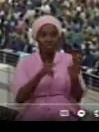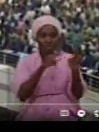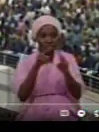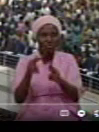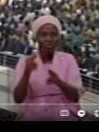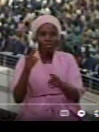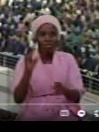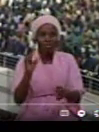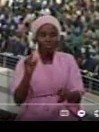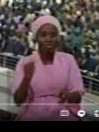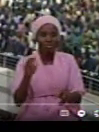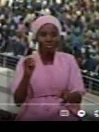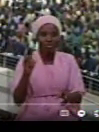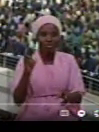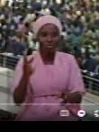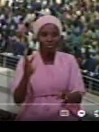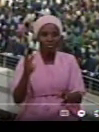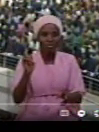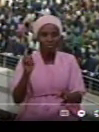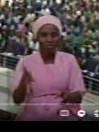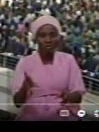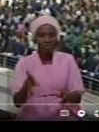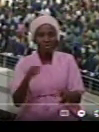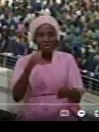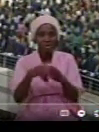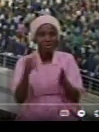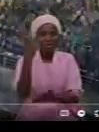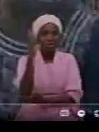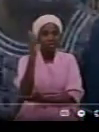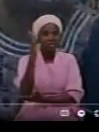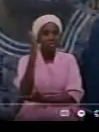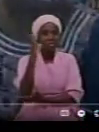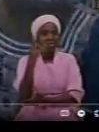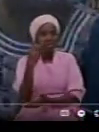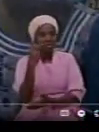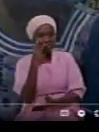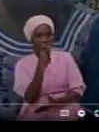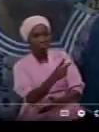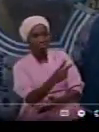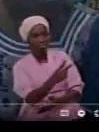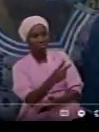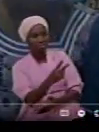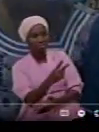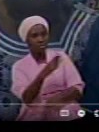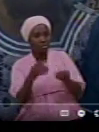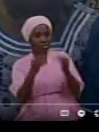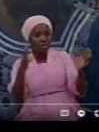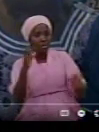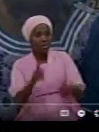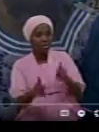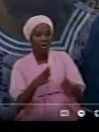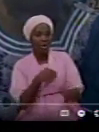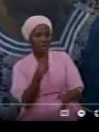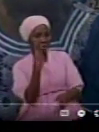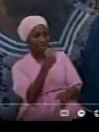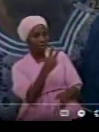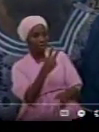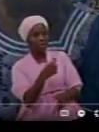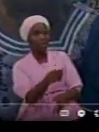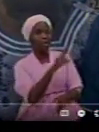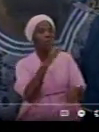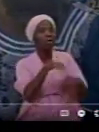wilderness, they looked unto the multitude, and behold, those your enemies, they were